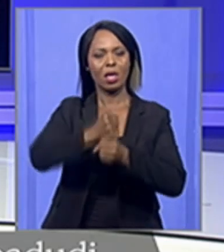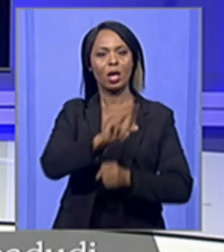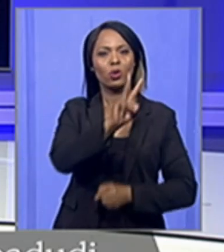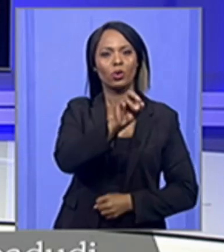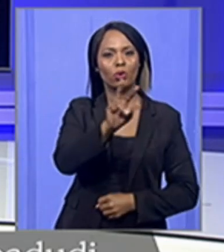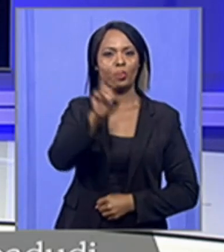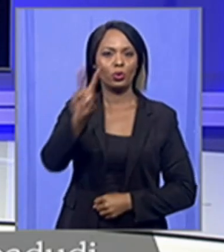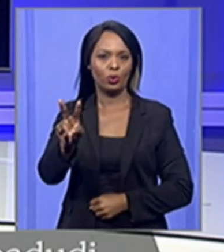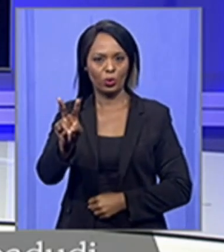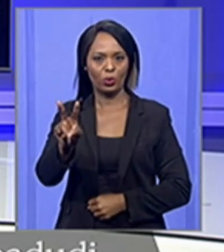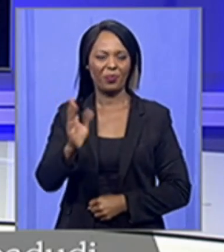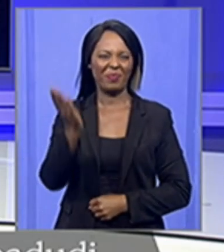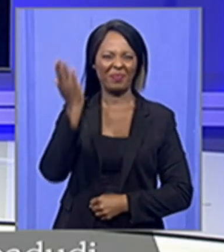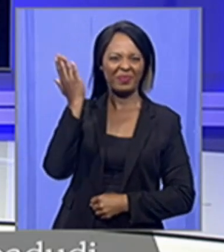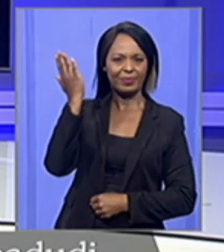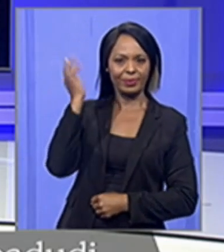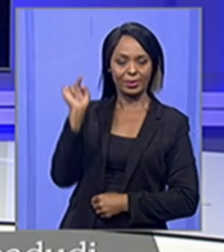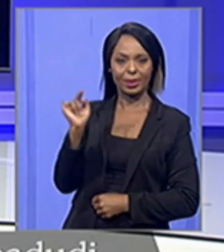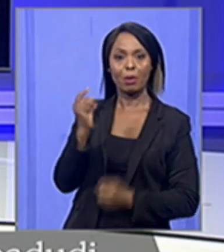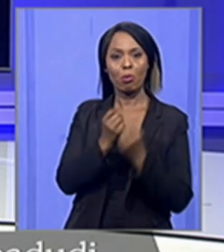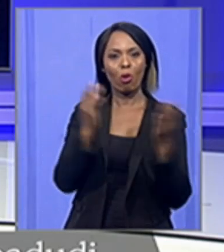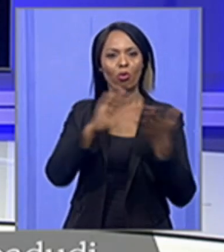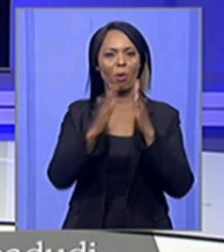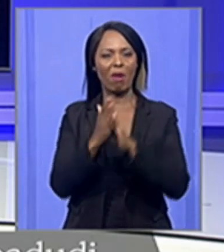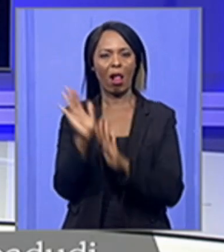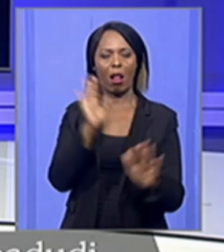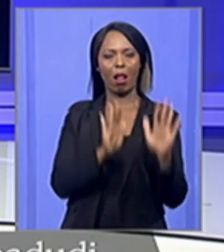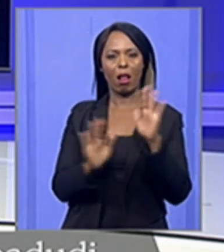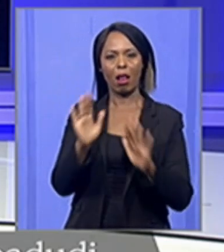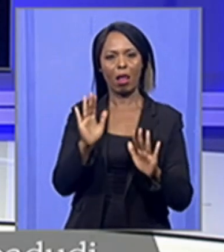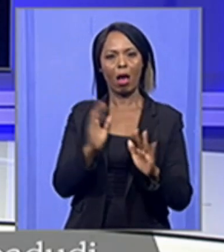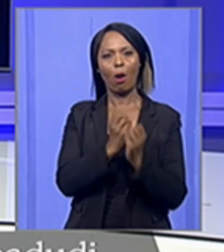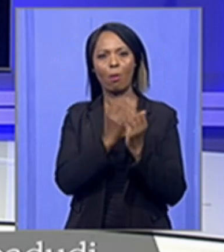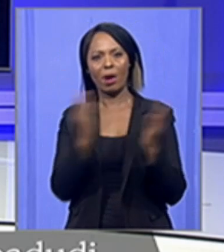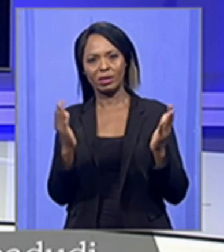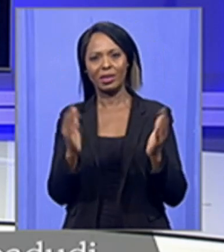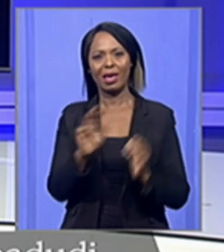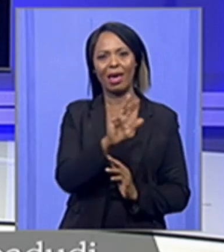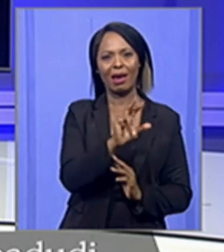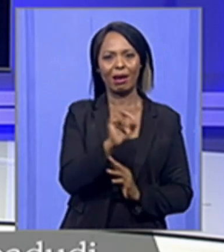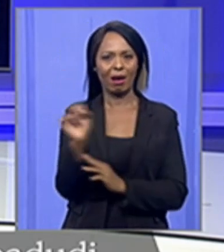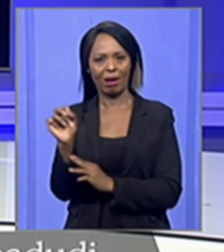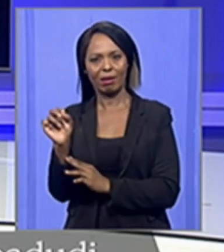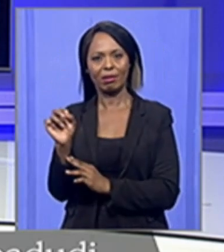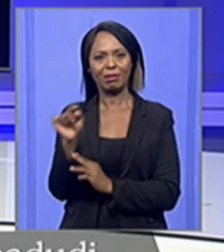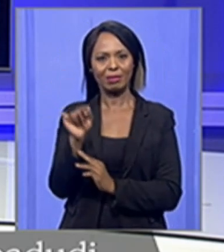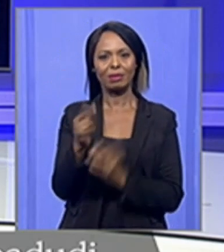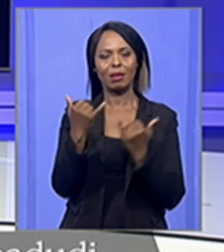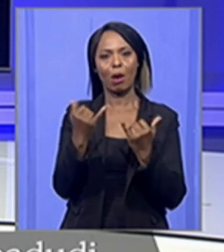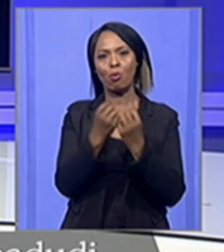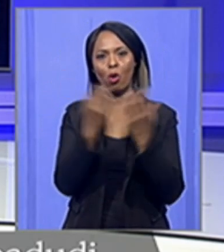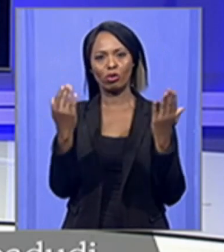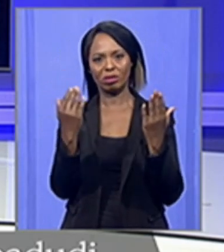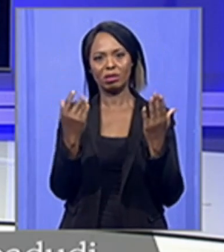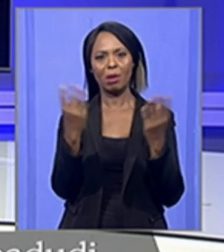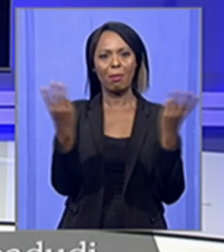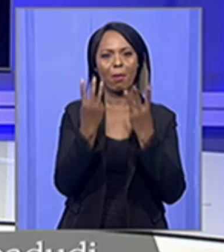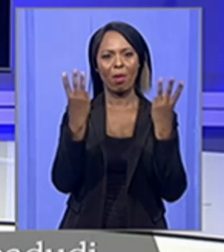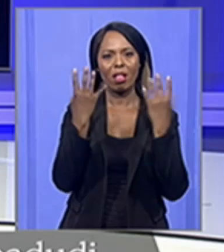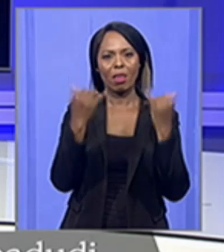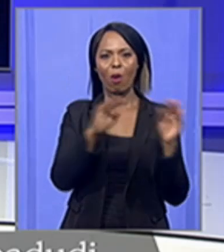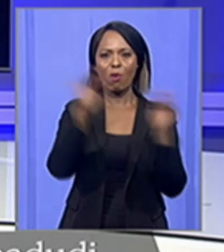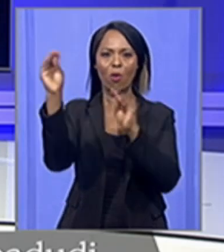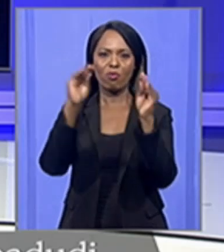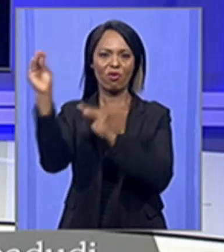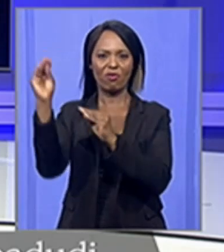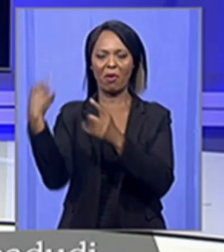motsana woo ka 2022 moo badudi ba go balelwa makgolo a seswai ba ile go ba hudišwa le go išwa mafelong a nakwana a polokego tekano